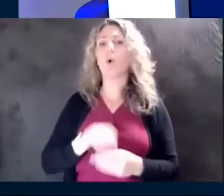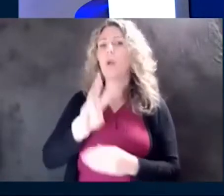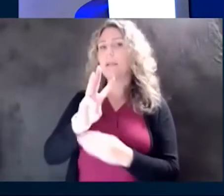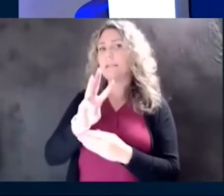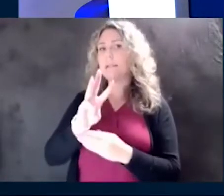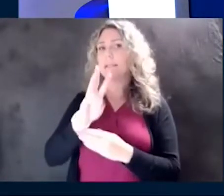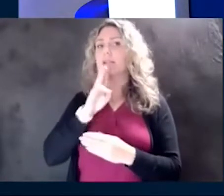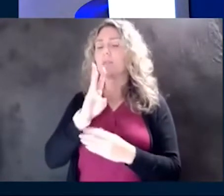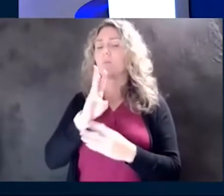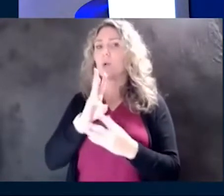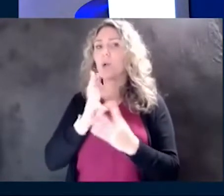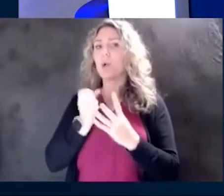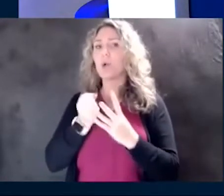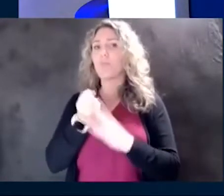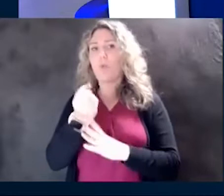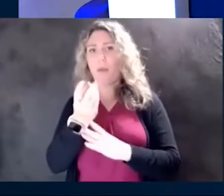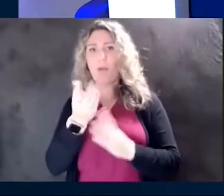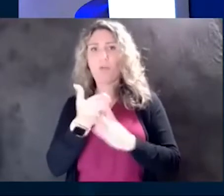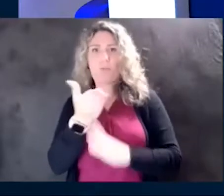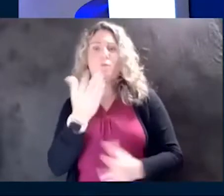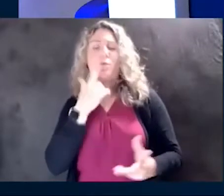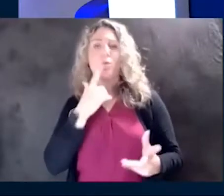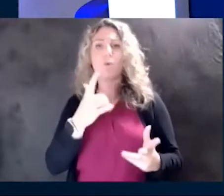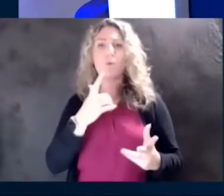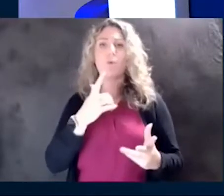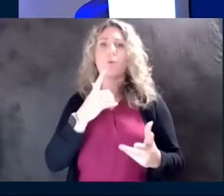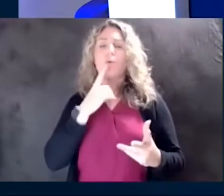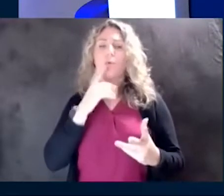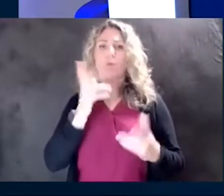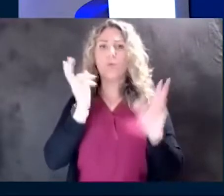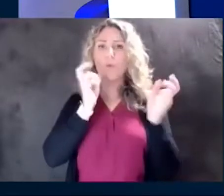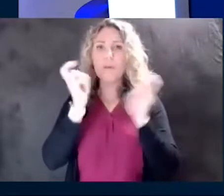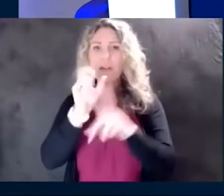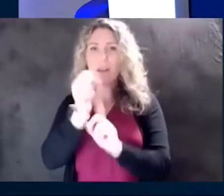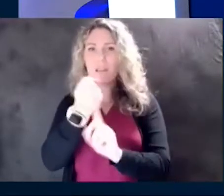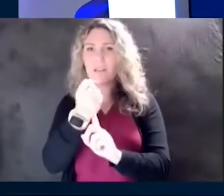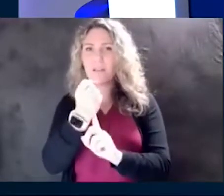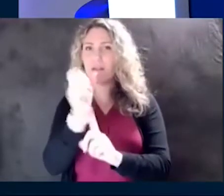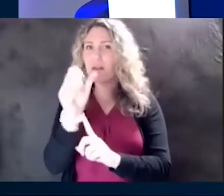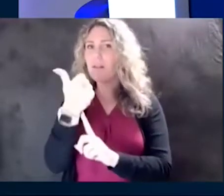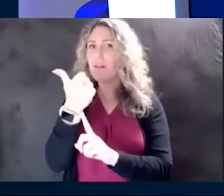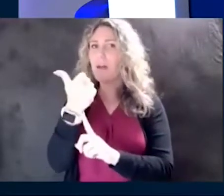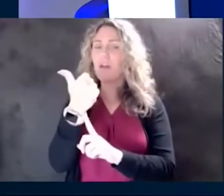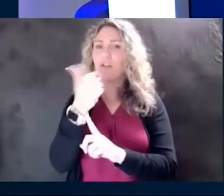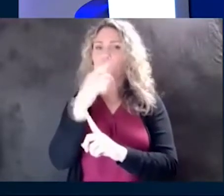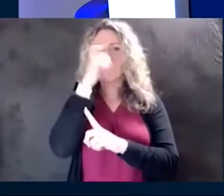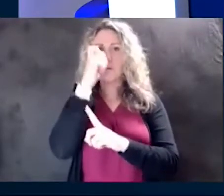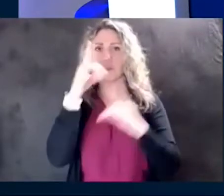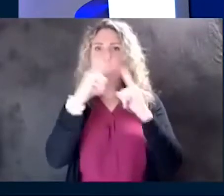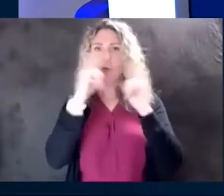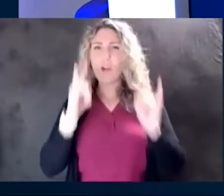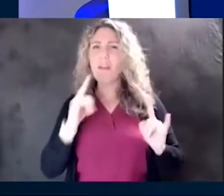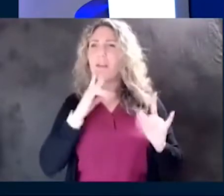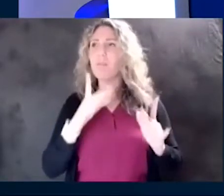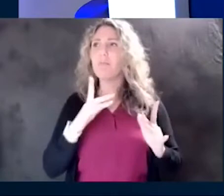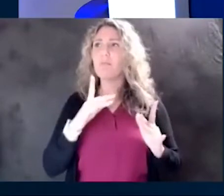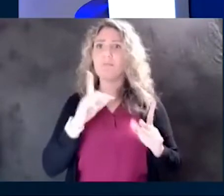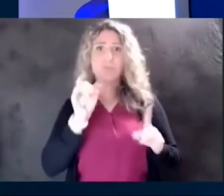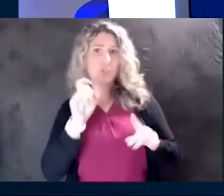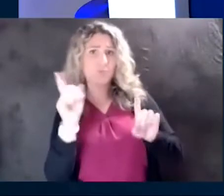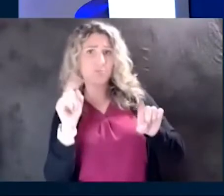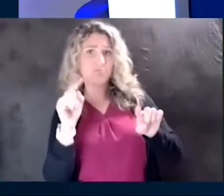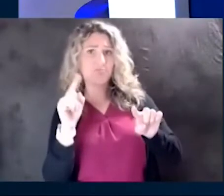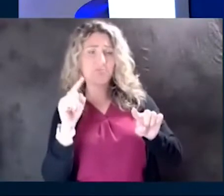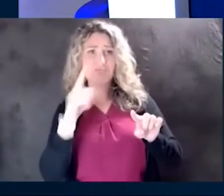cases. And Monty wants to know, is this a cautionary tale for other summer camps this year? Should we be going to summer camp with